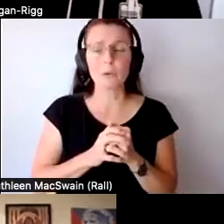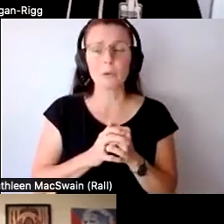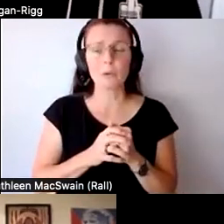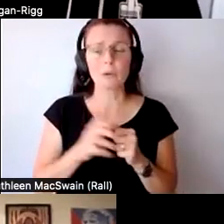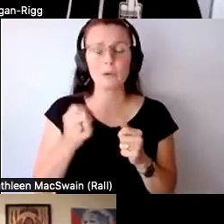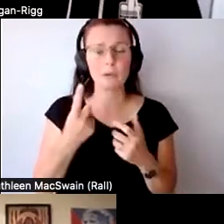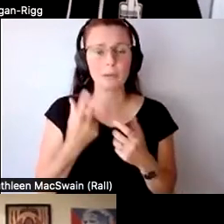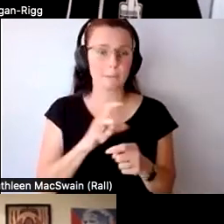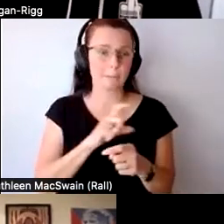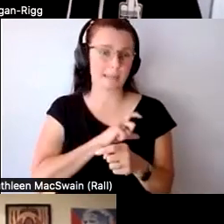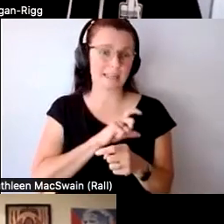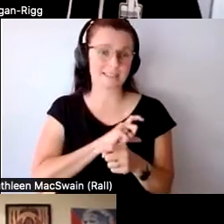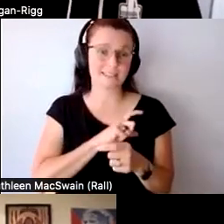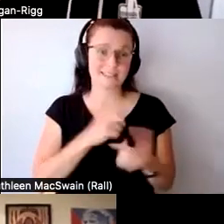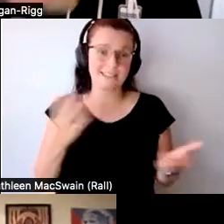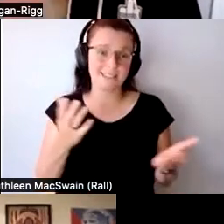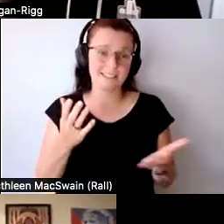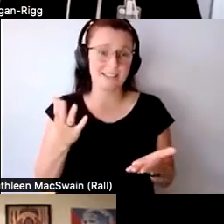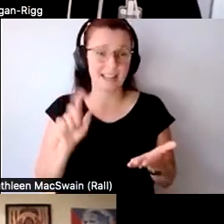police. They're going to be there.